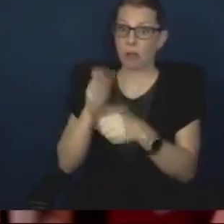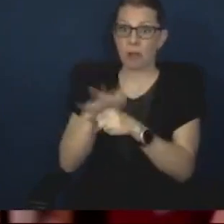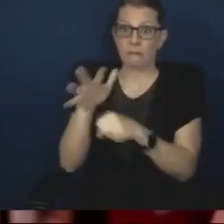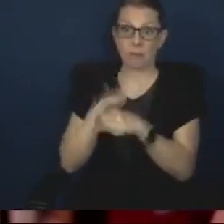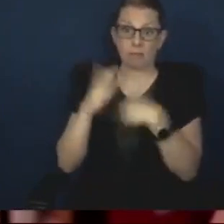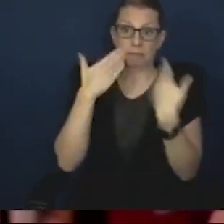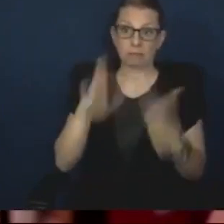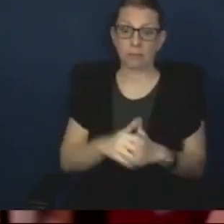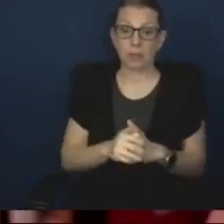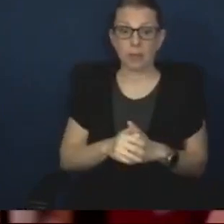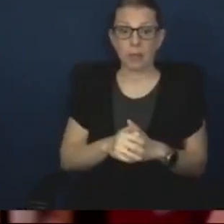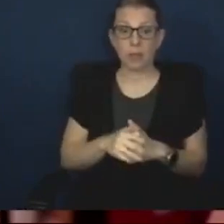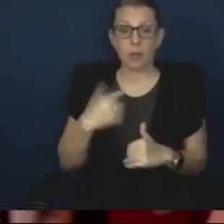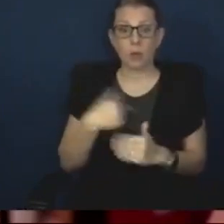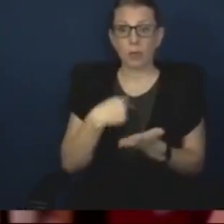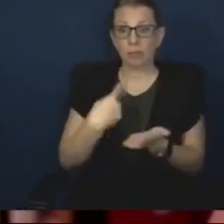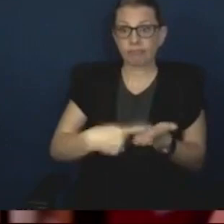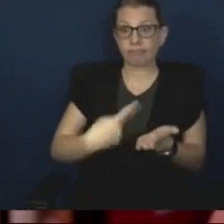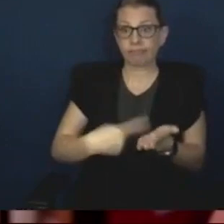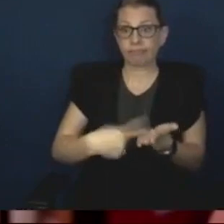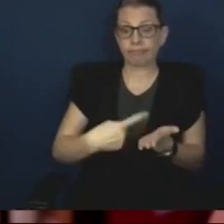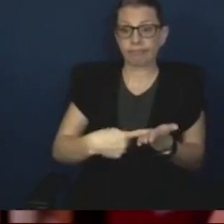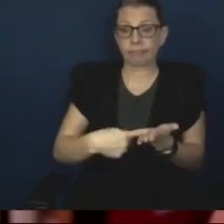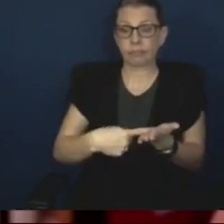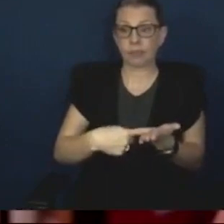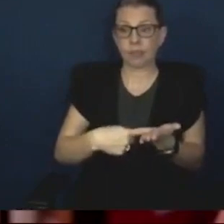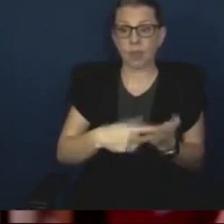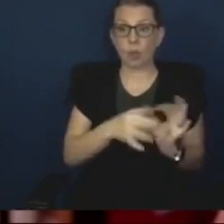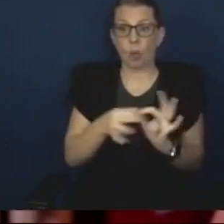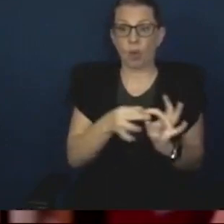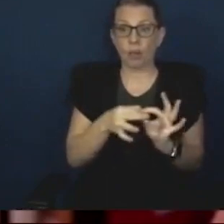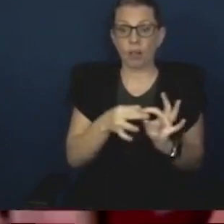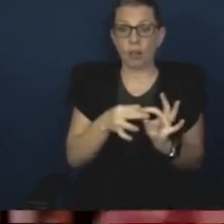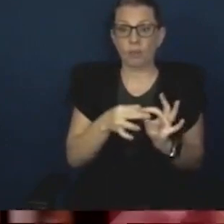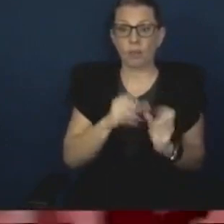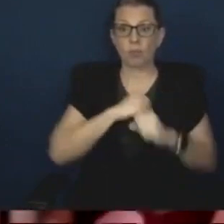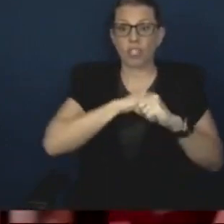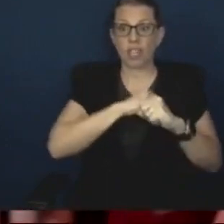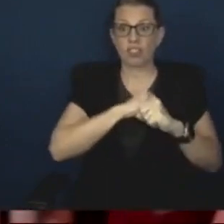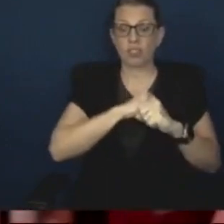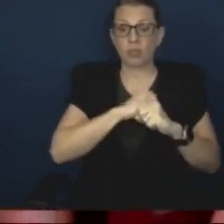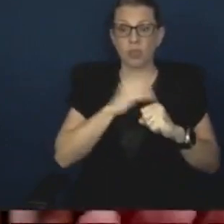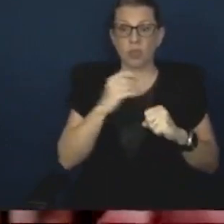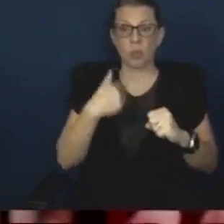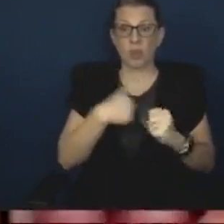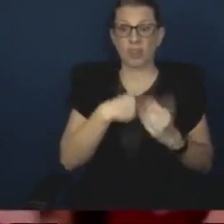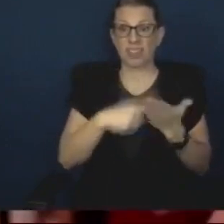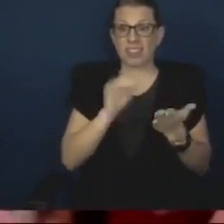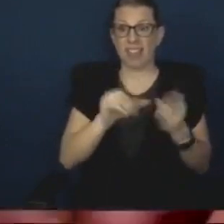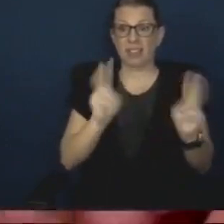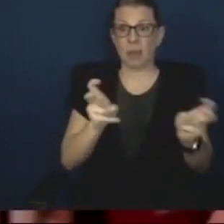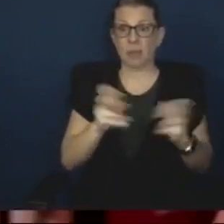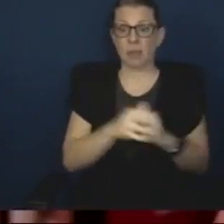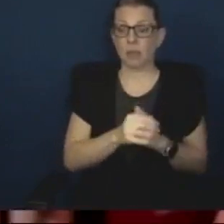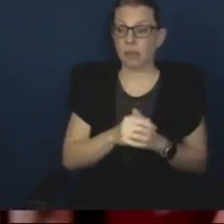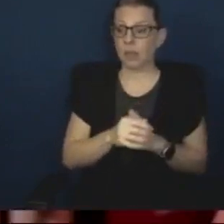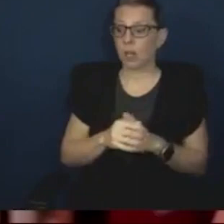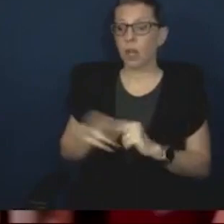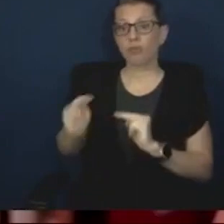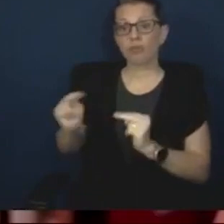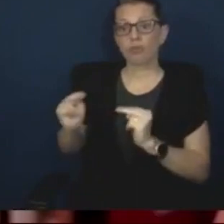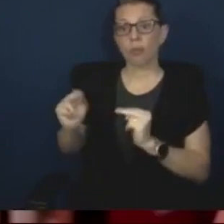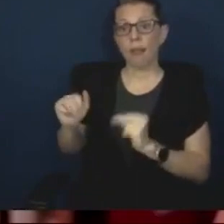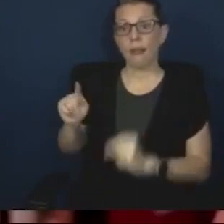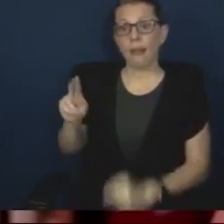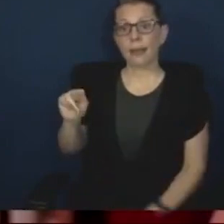about on TWIV, where they tried to estimate correlates of protection, they estimated that the amount of antibody, neutralizing antibody, that you need